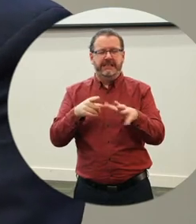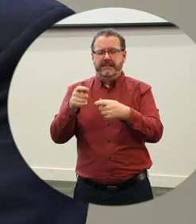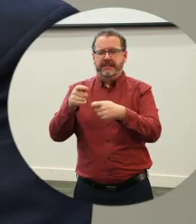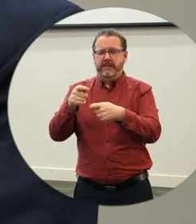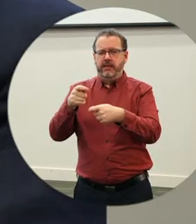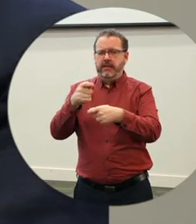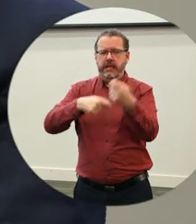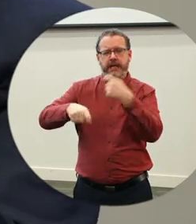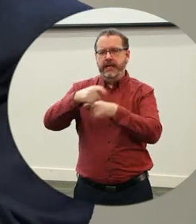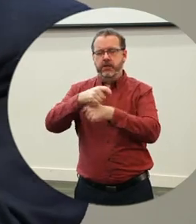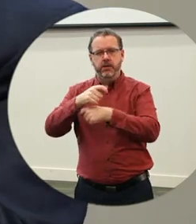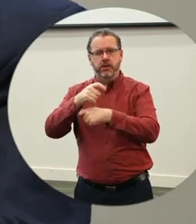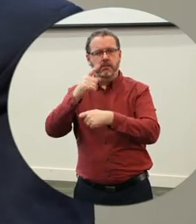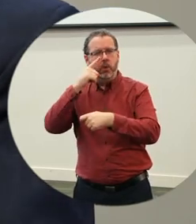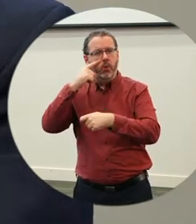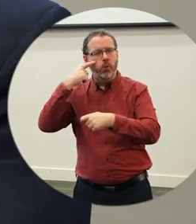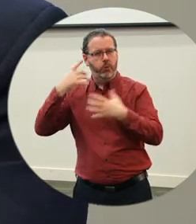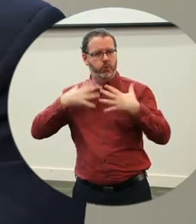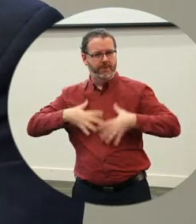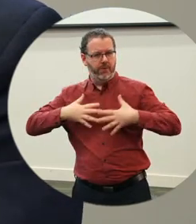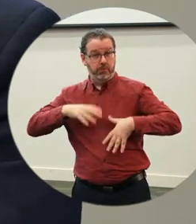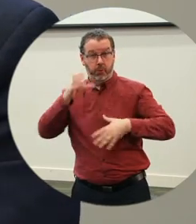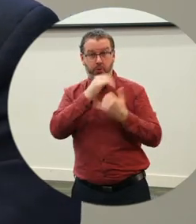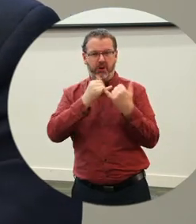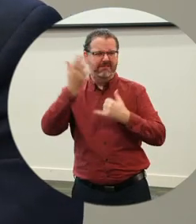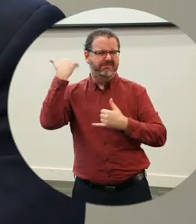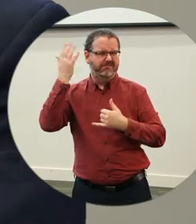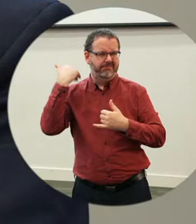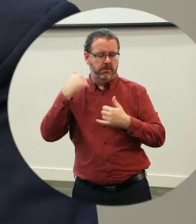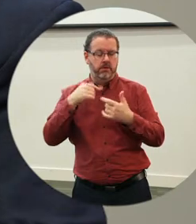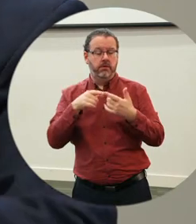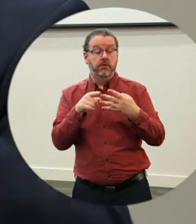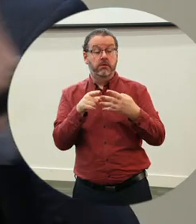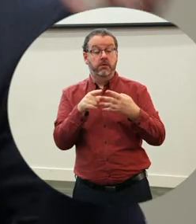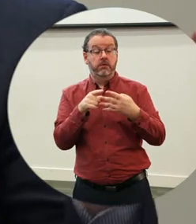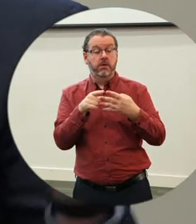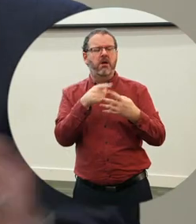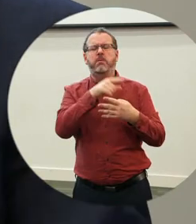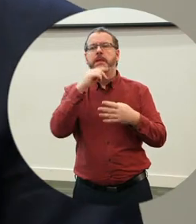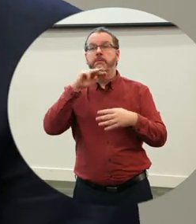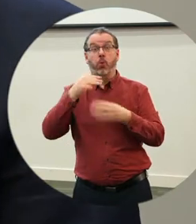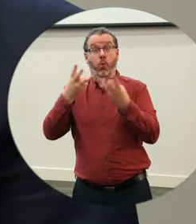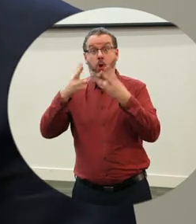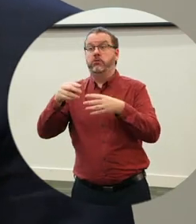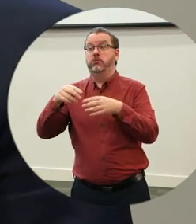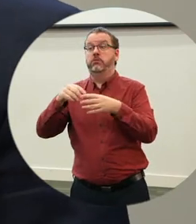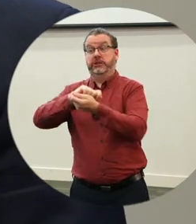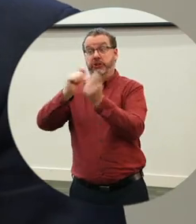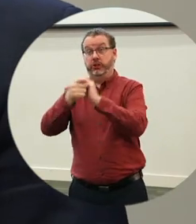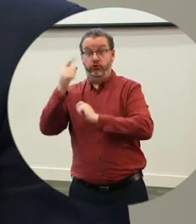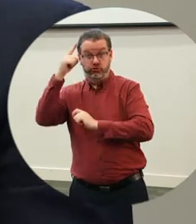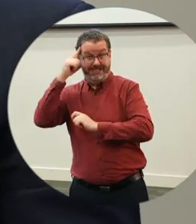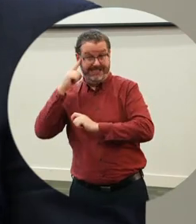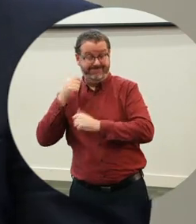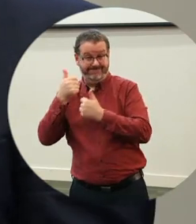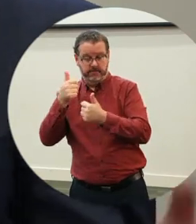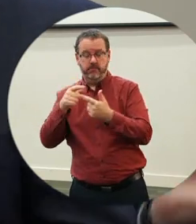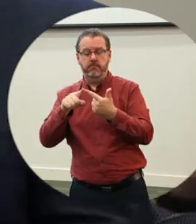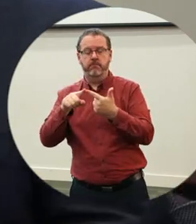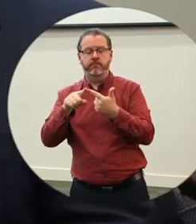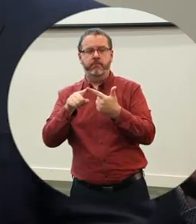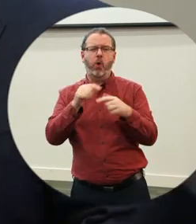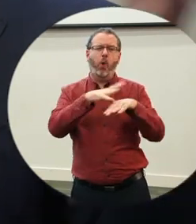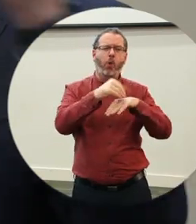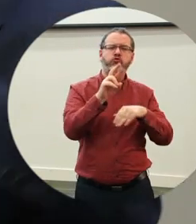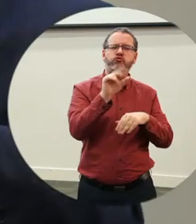bobbies. And you changed the nomenclature of the rank system. So you did away with the district inspectors and the county inspectors, and you